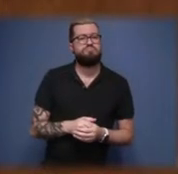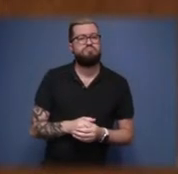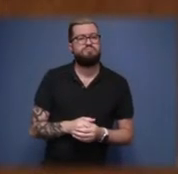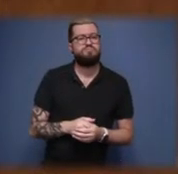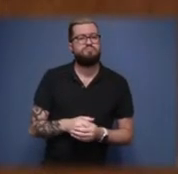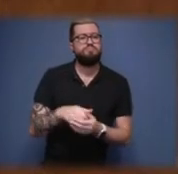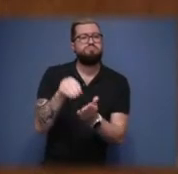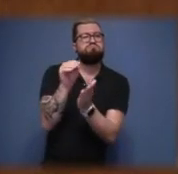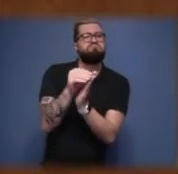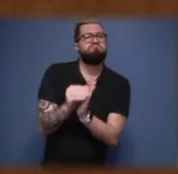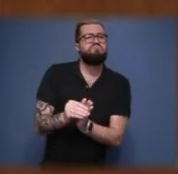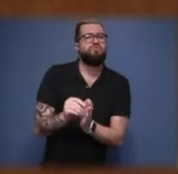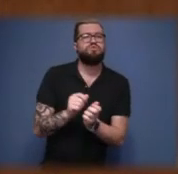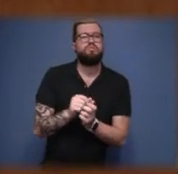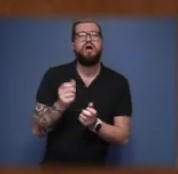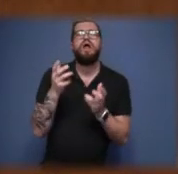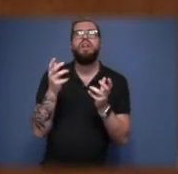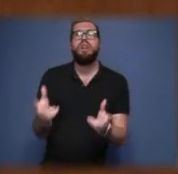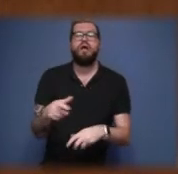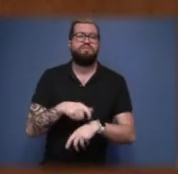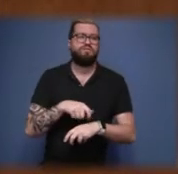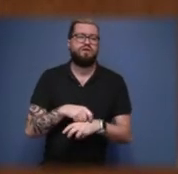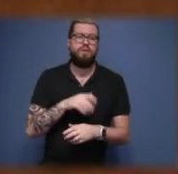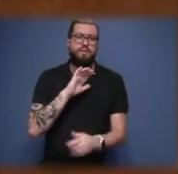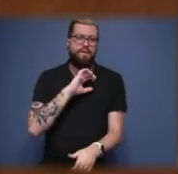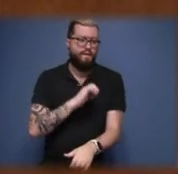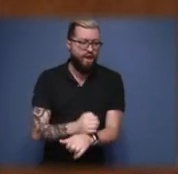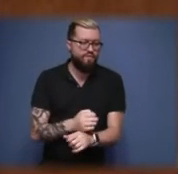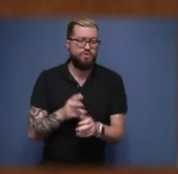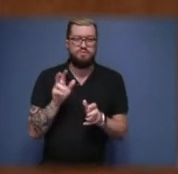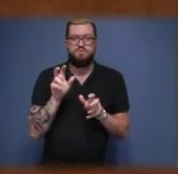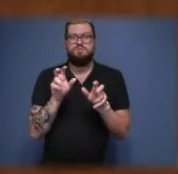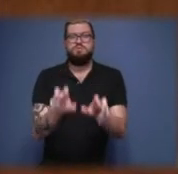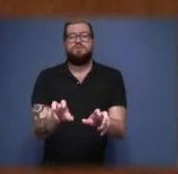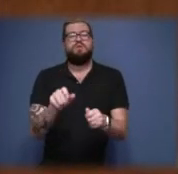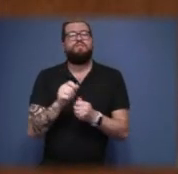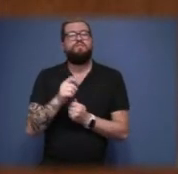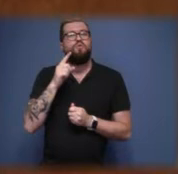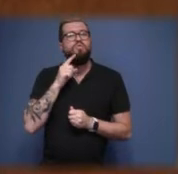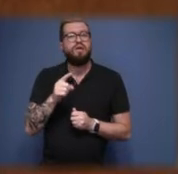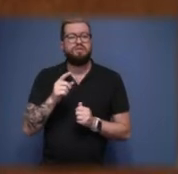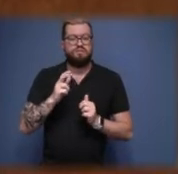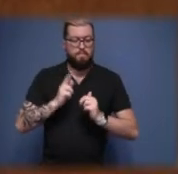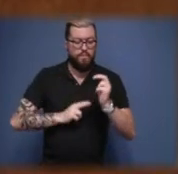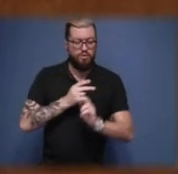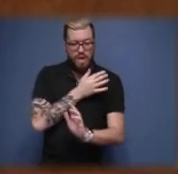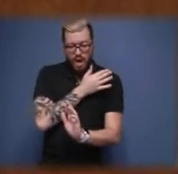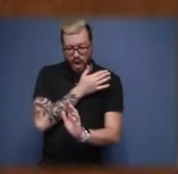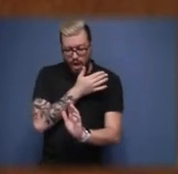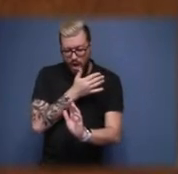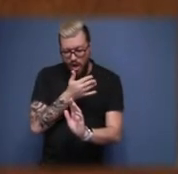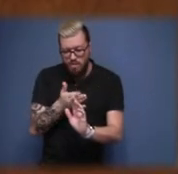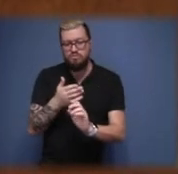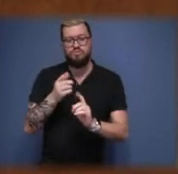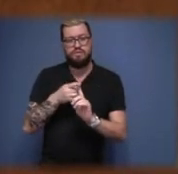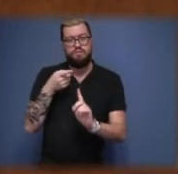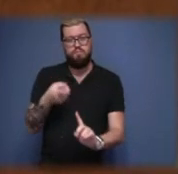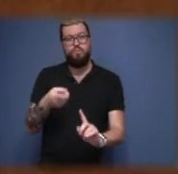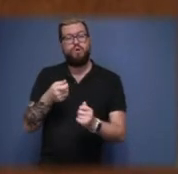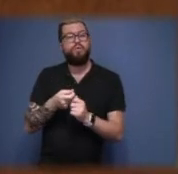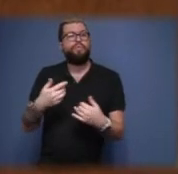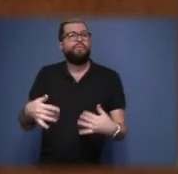a couple of notes here. A lot of time and effort went into getting to this point of getting